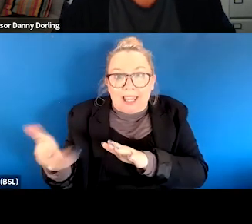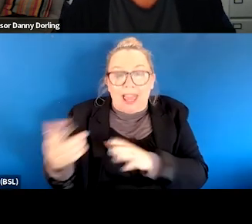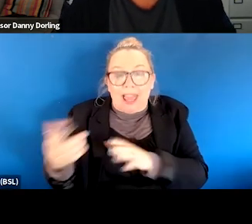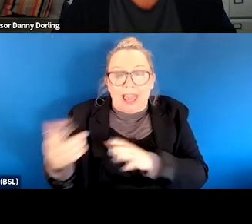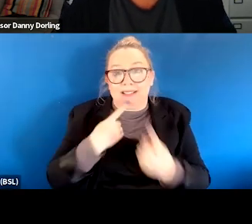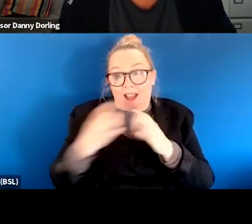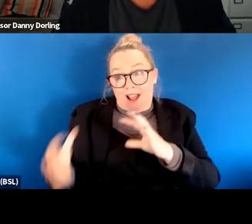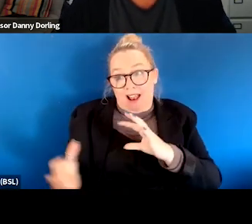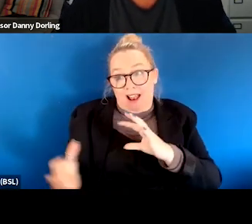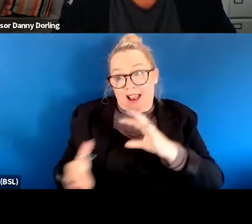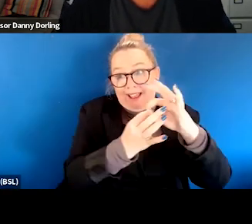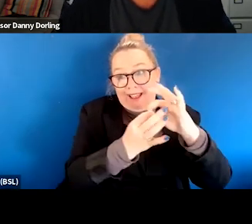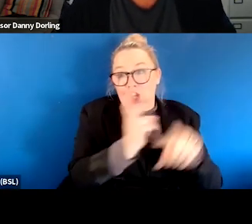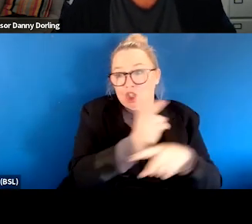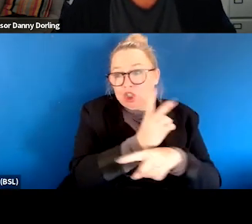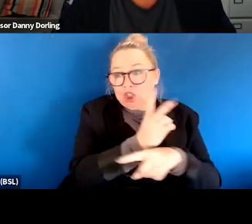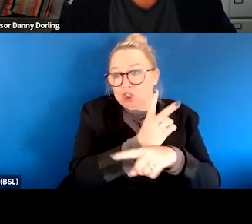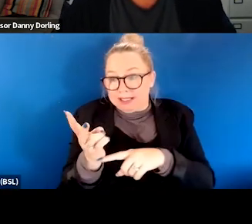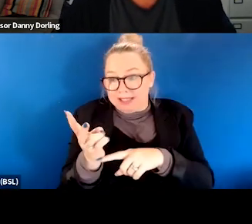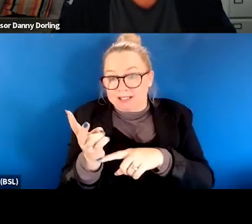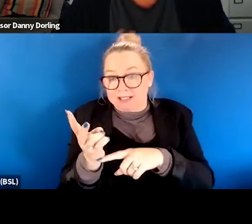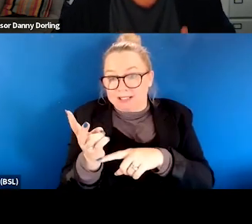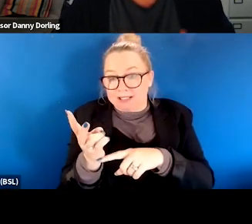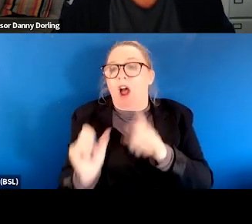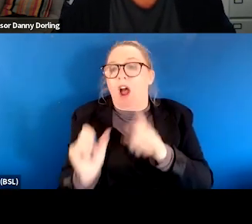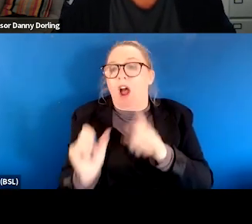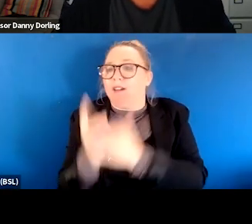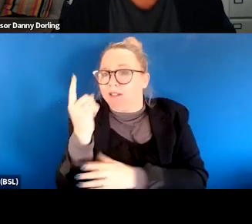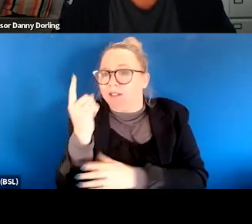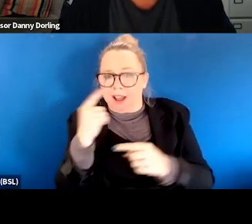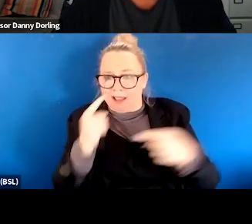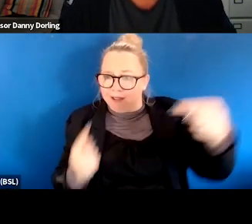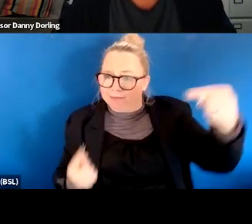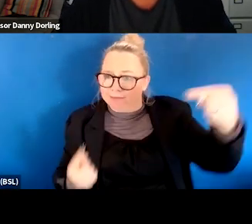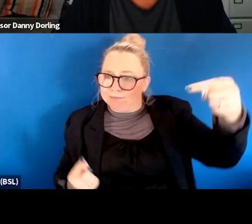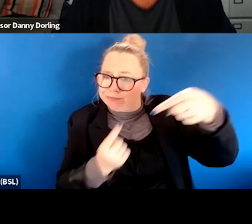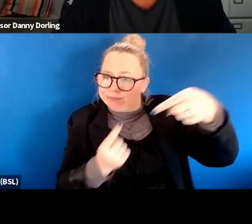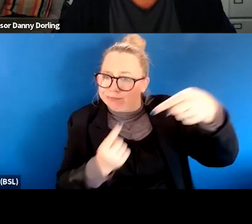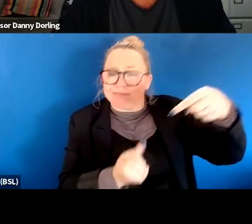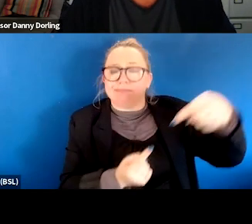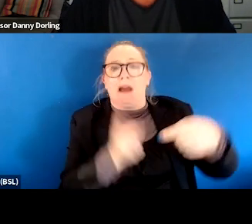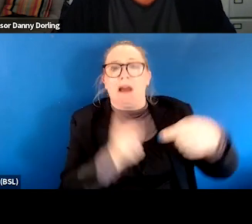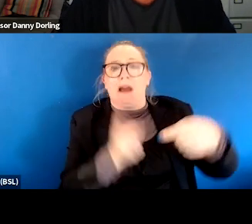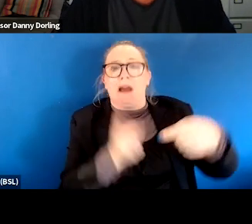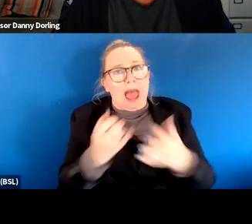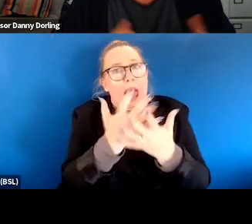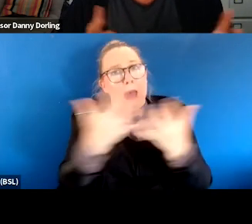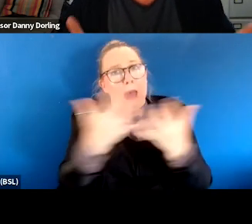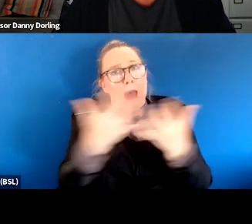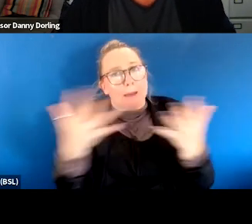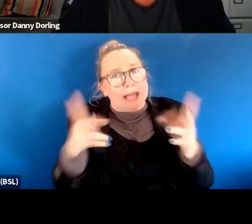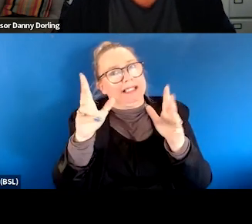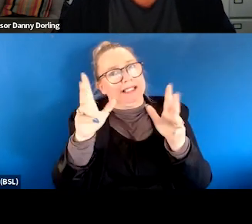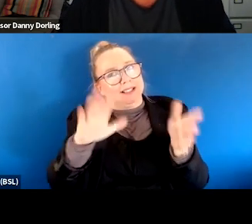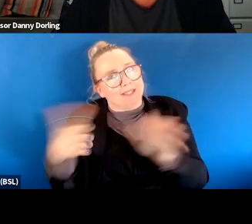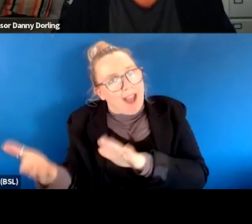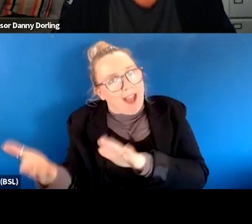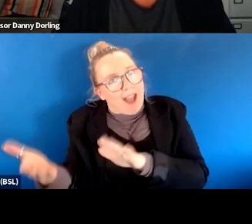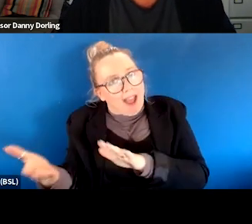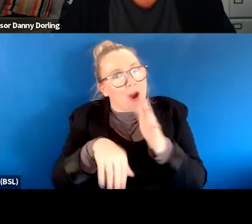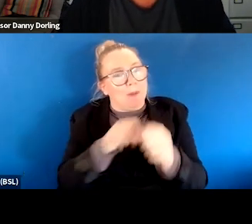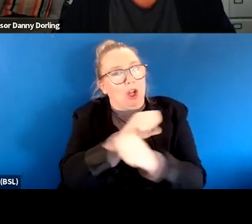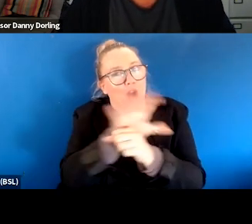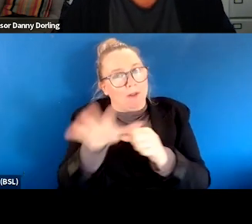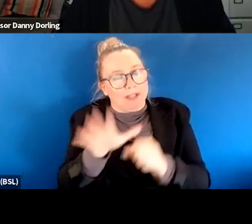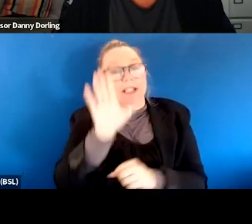of course is released more in the weekdays than the weekends, and so has that particular pattern. And the way I'm talking about